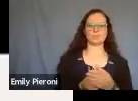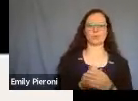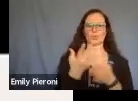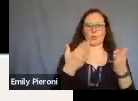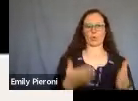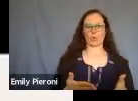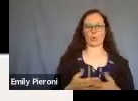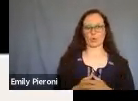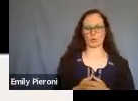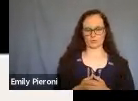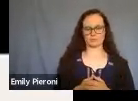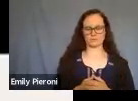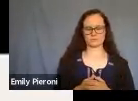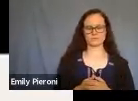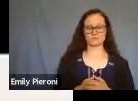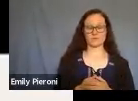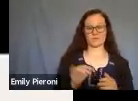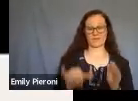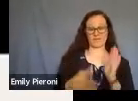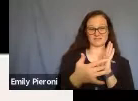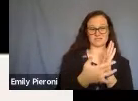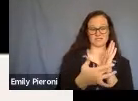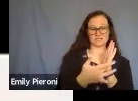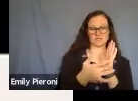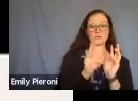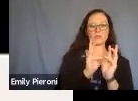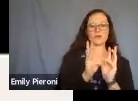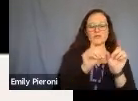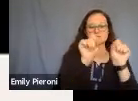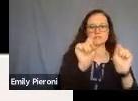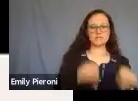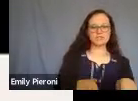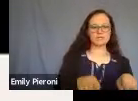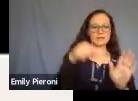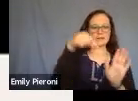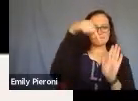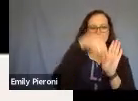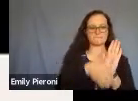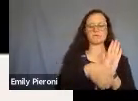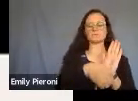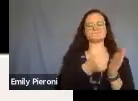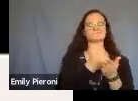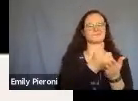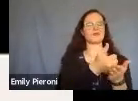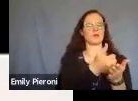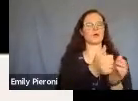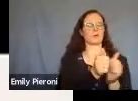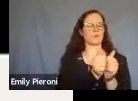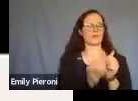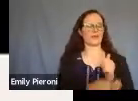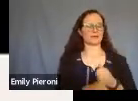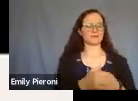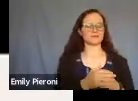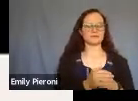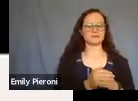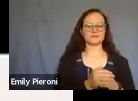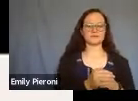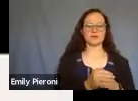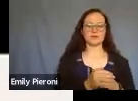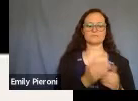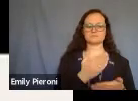are technologies that the weather station and the soil moisture probes. Now, in the past, we've done some projects where we've had to